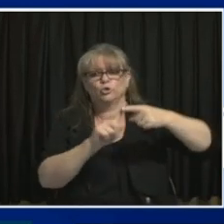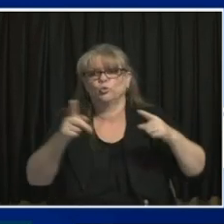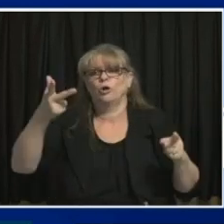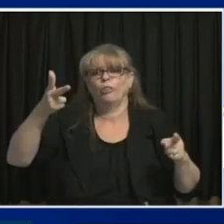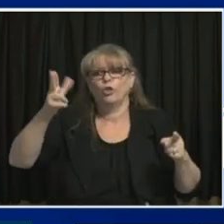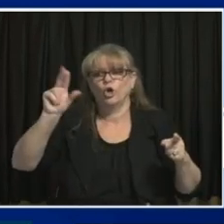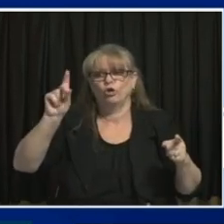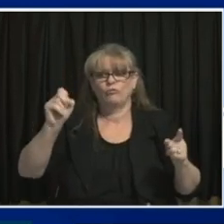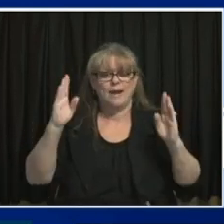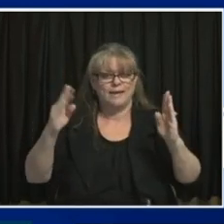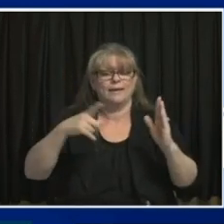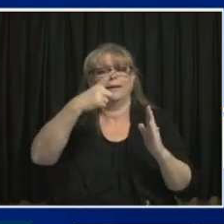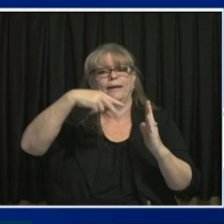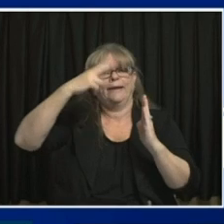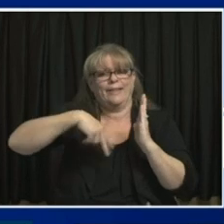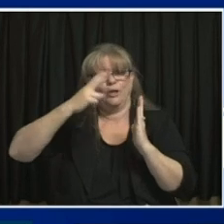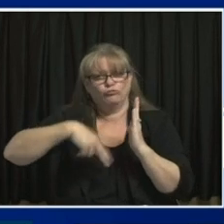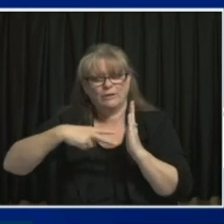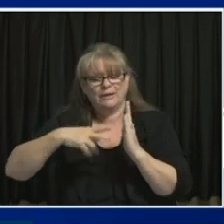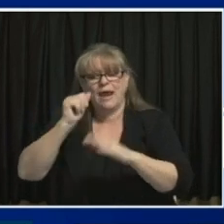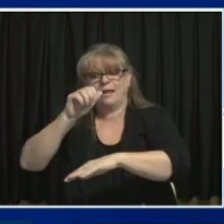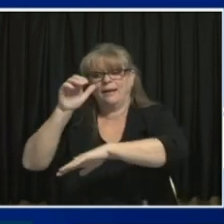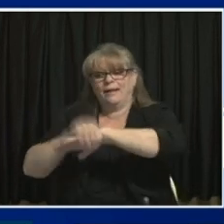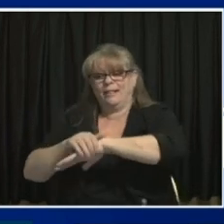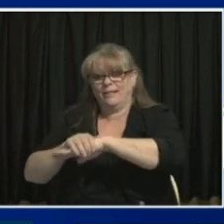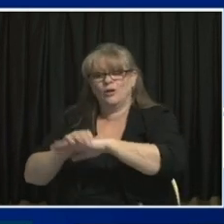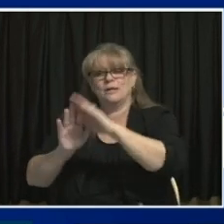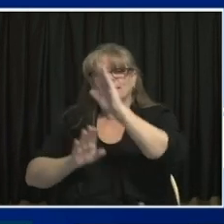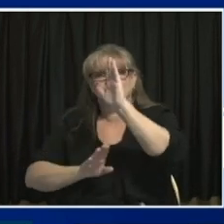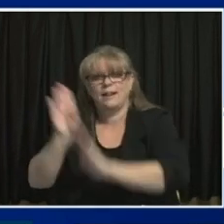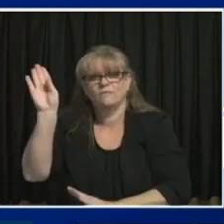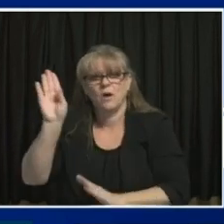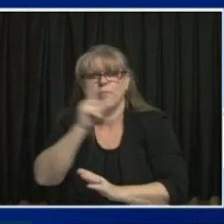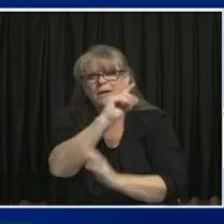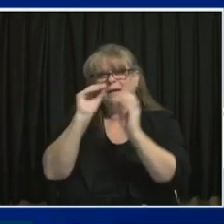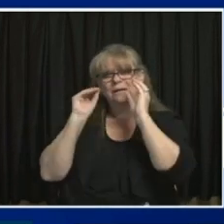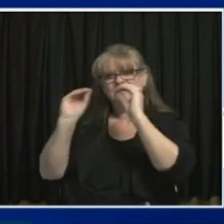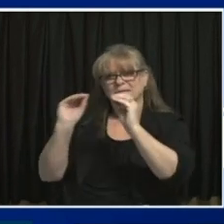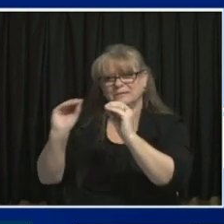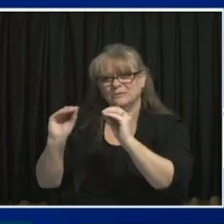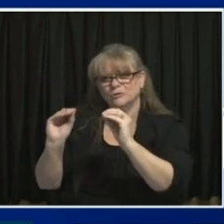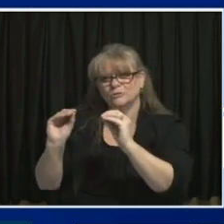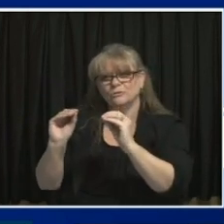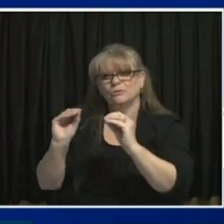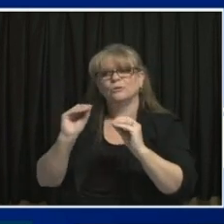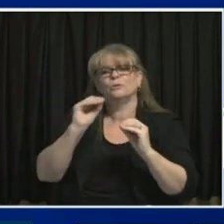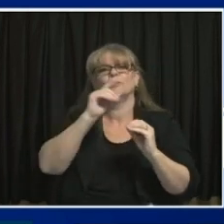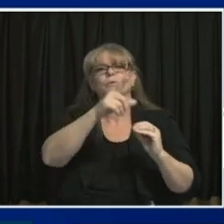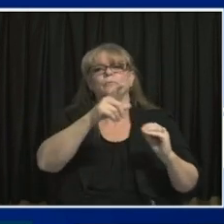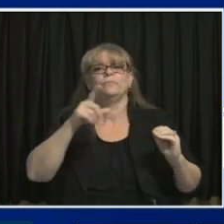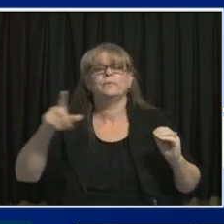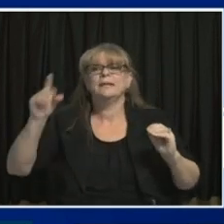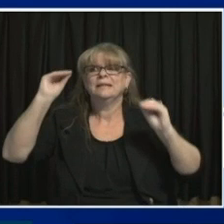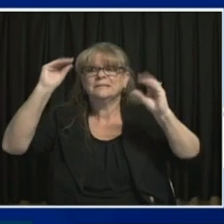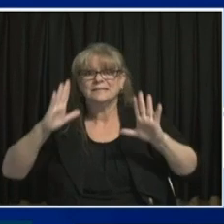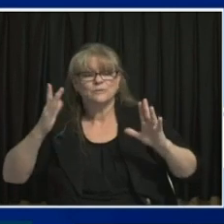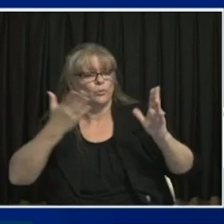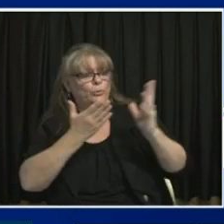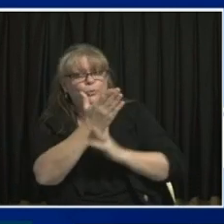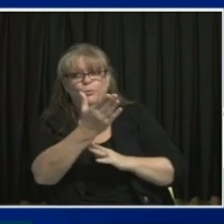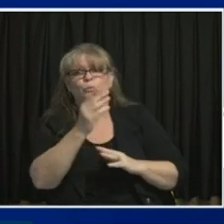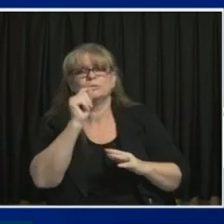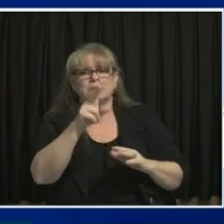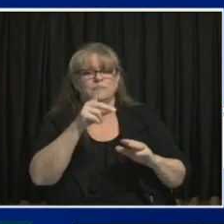literacy and English language development lessons by master teachers across the state to students everywhere, from the